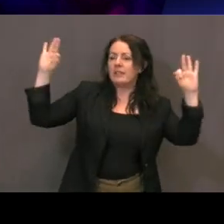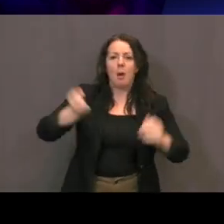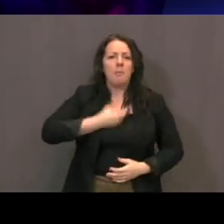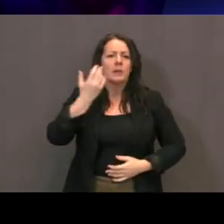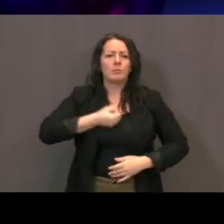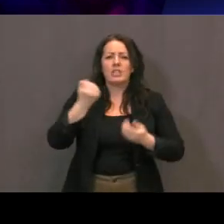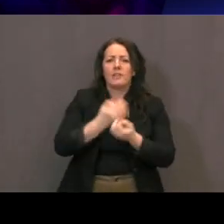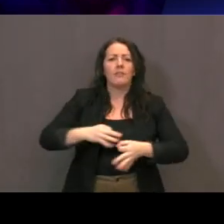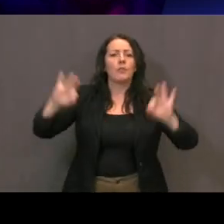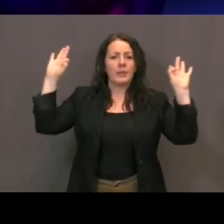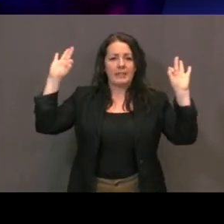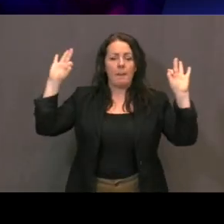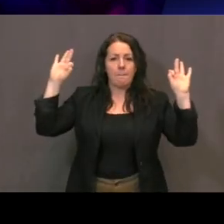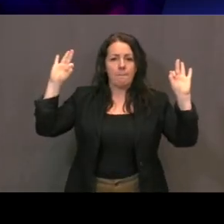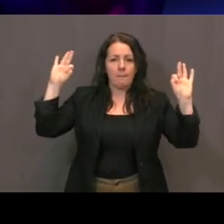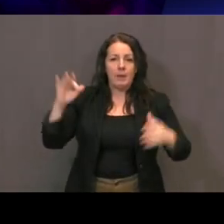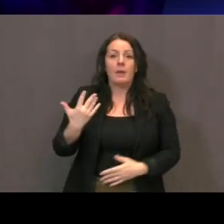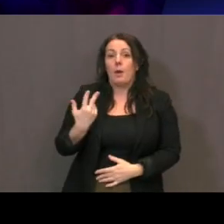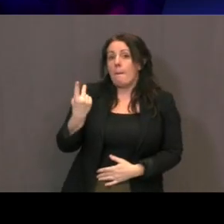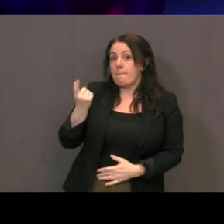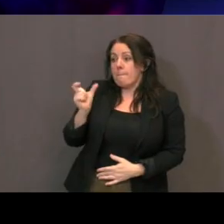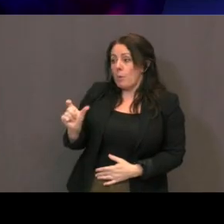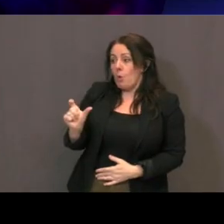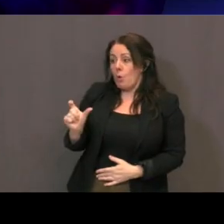blogging, was translated into blocking,